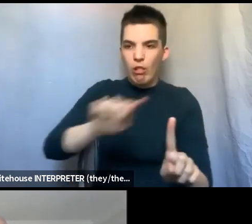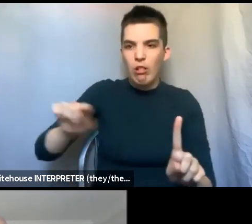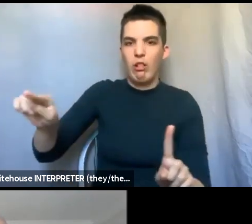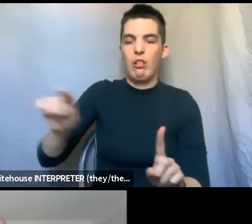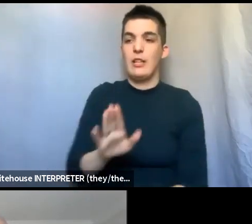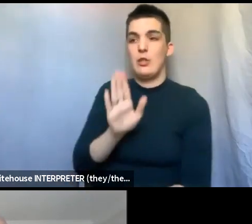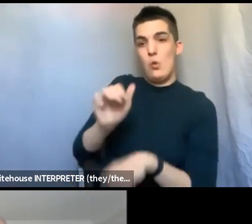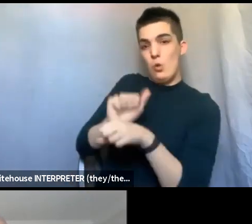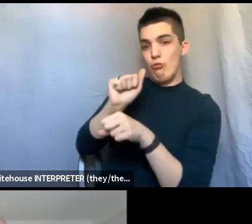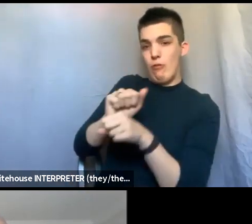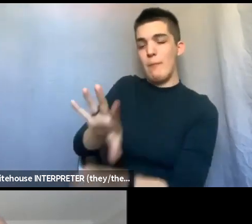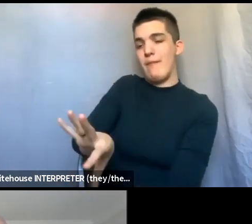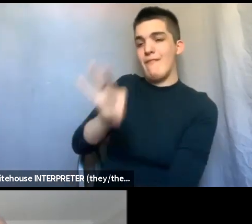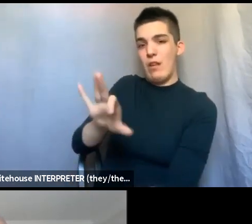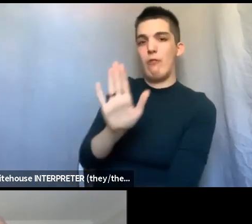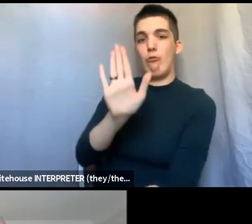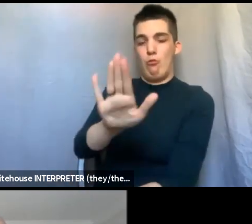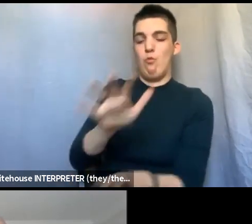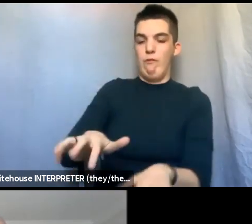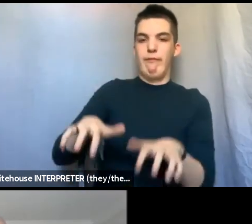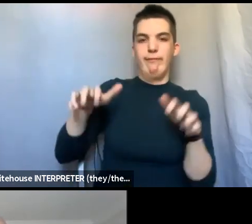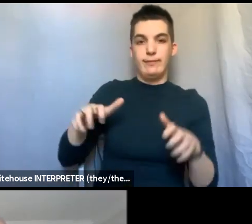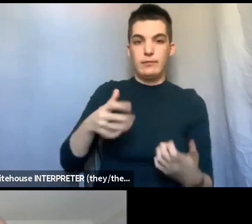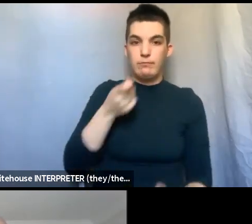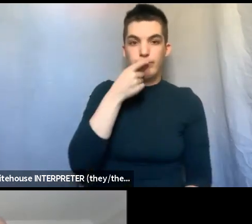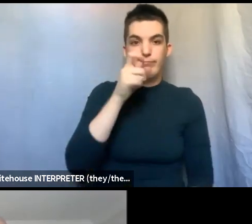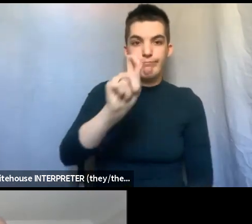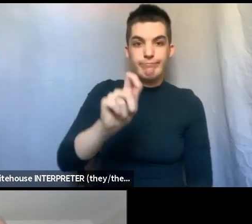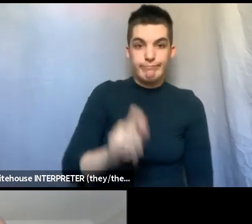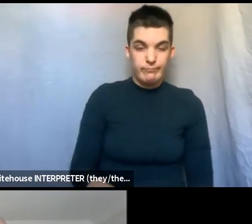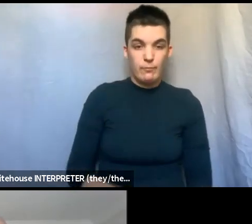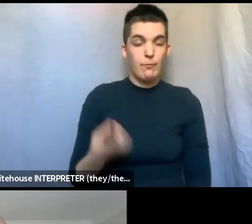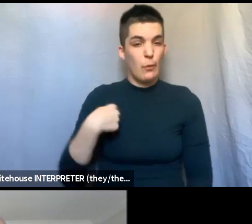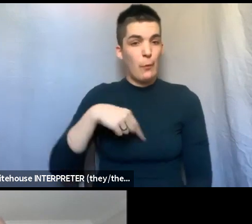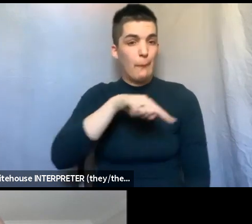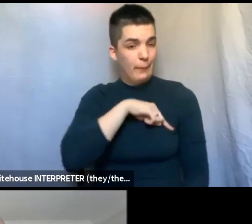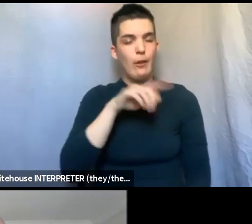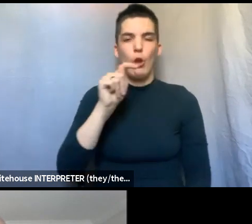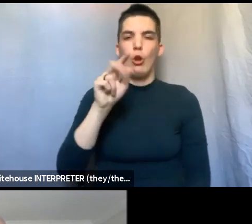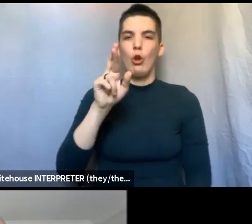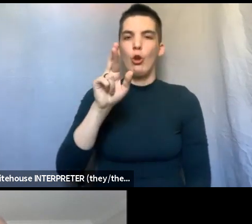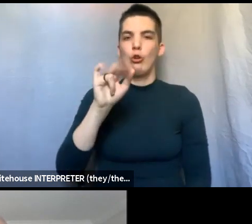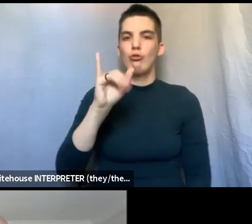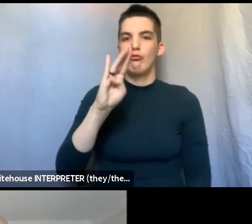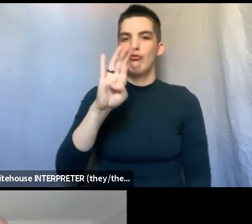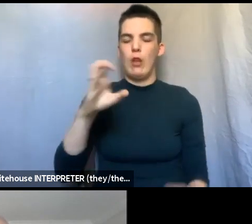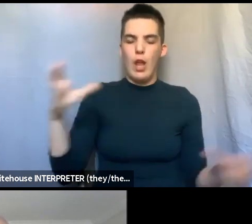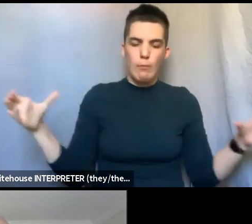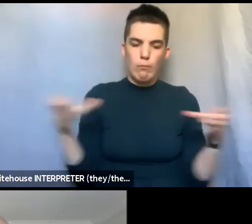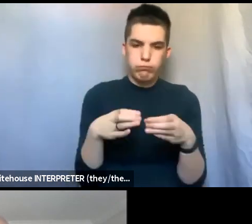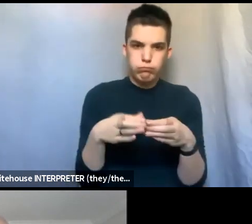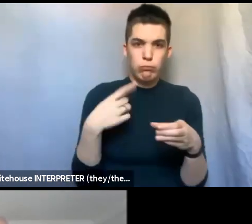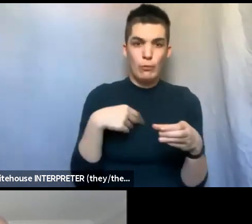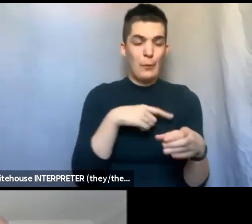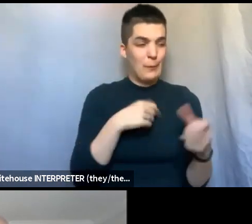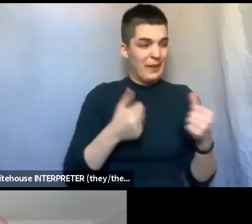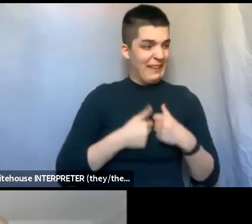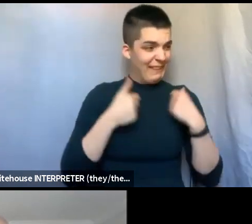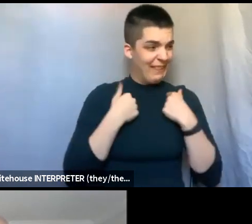your audience. We are a tribe. We live outside of society to some